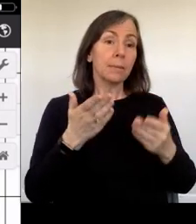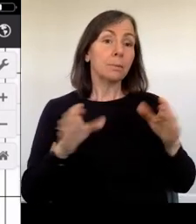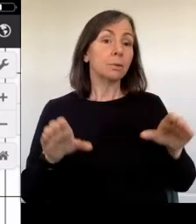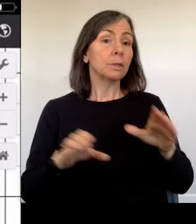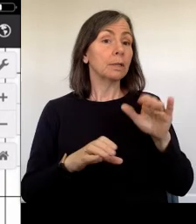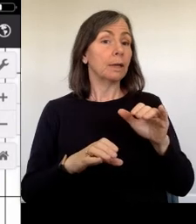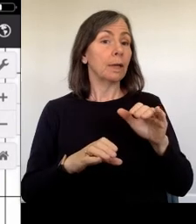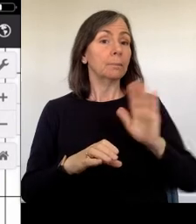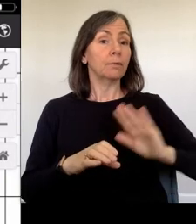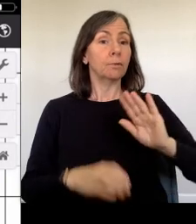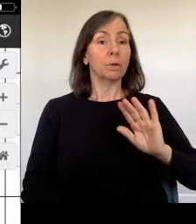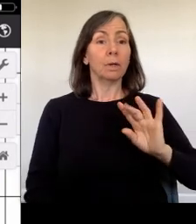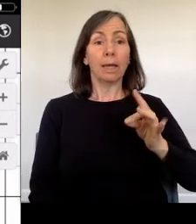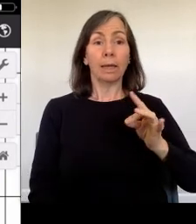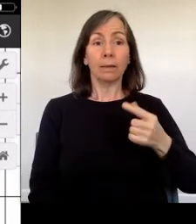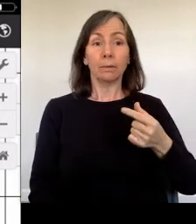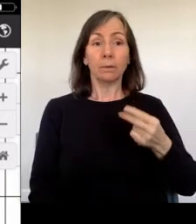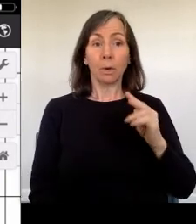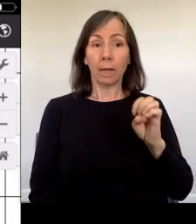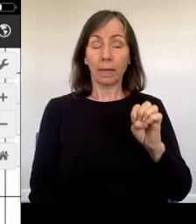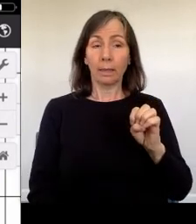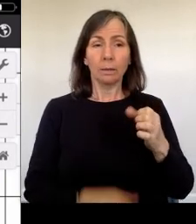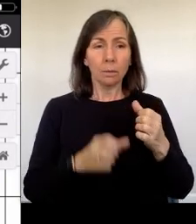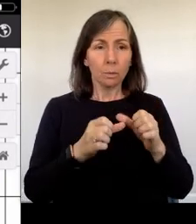grade when you found the line of best fit.